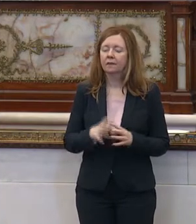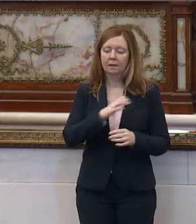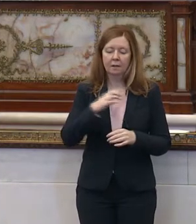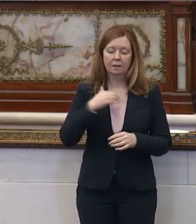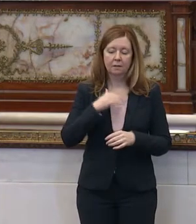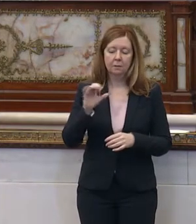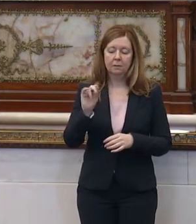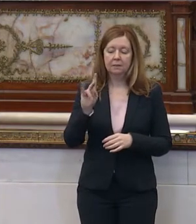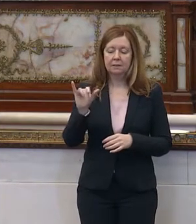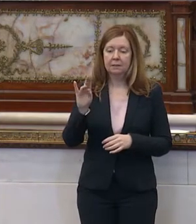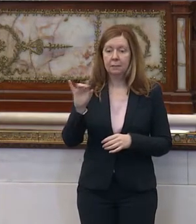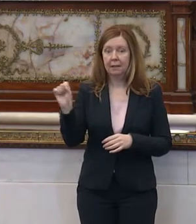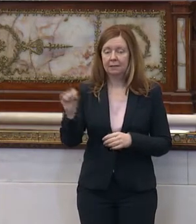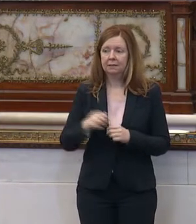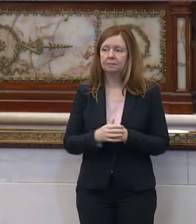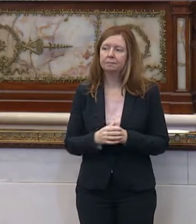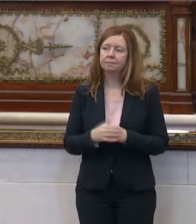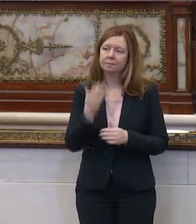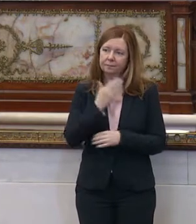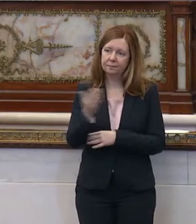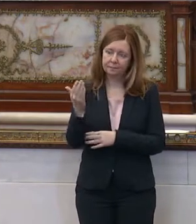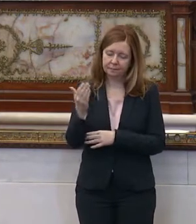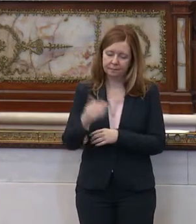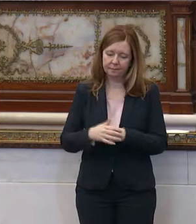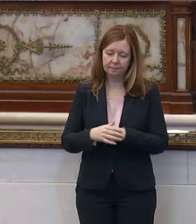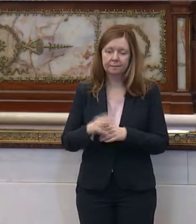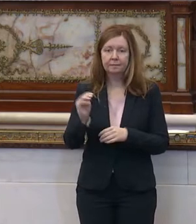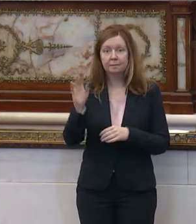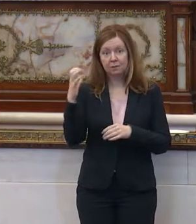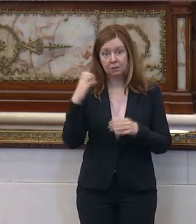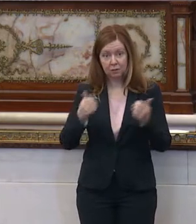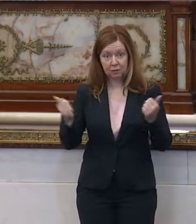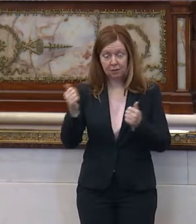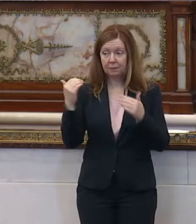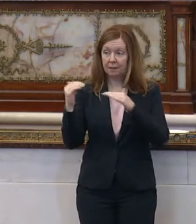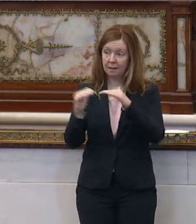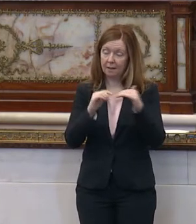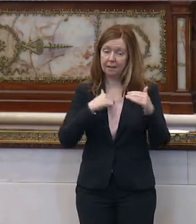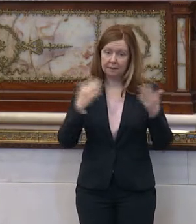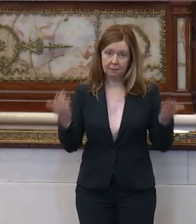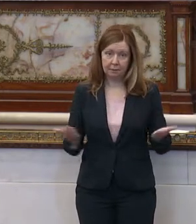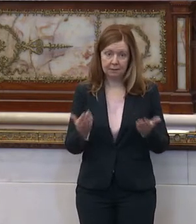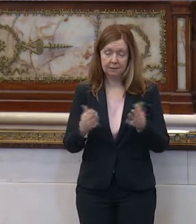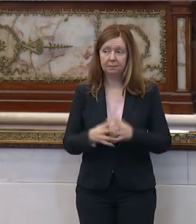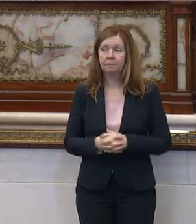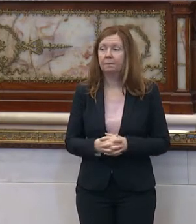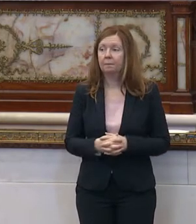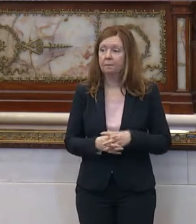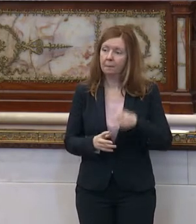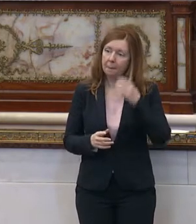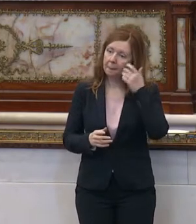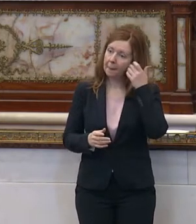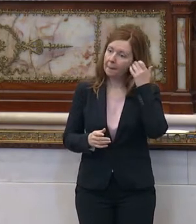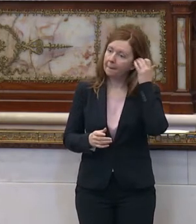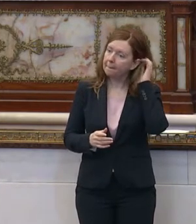Councilmember Cindy Bass. Good morning, Mr. Chairman and colleagues. I am present.